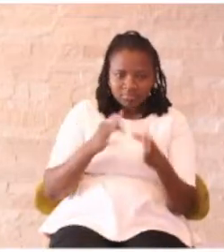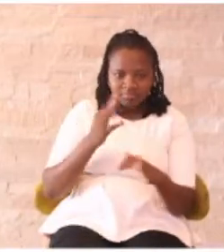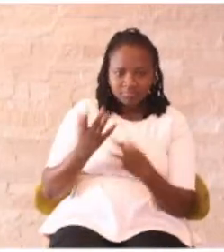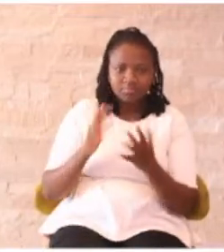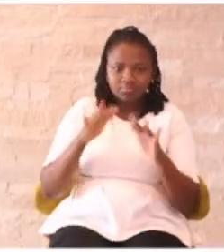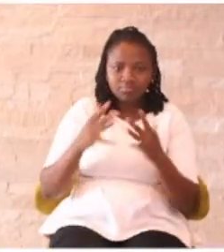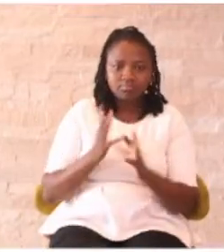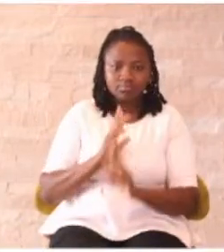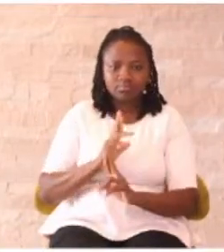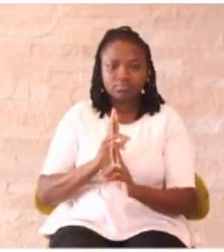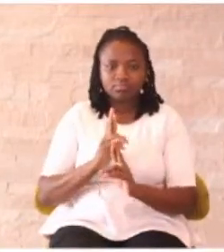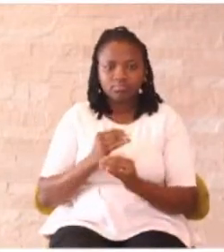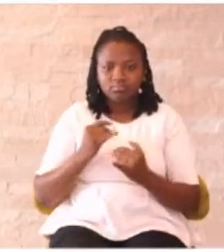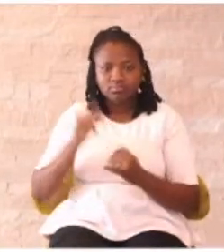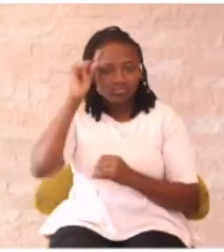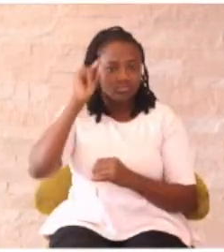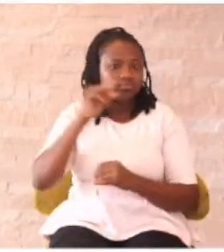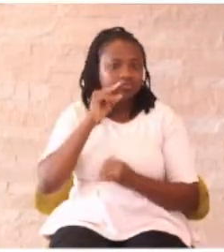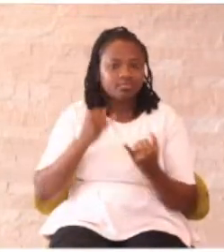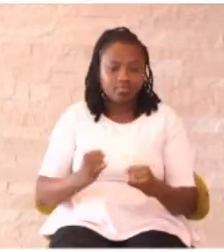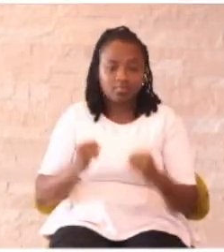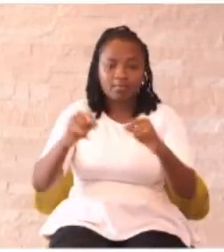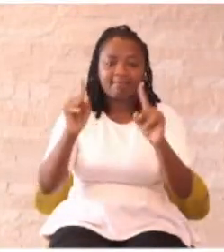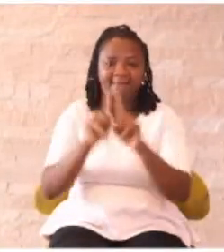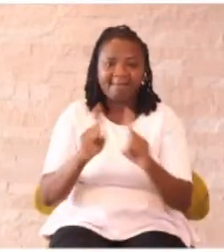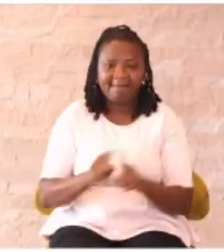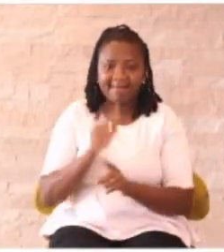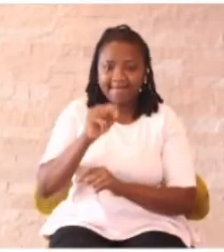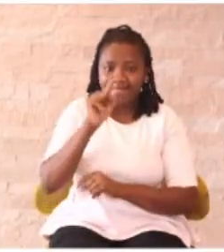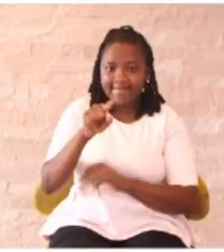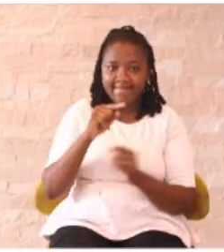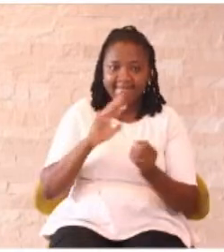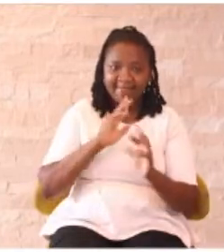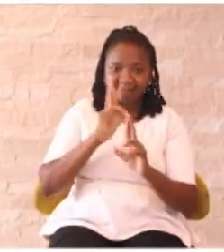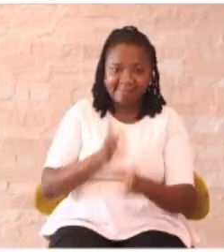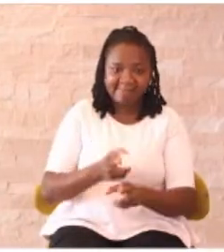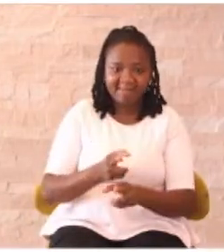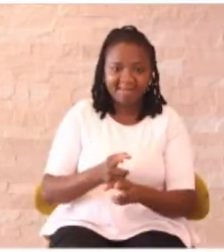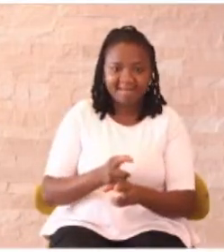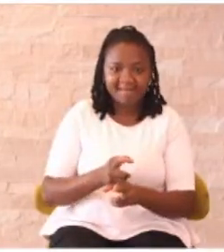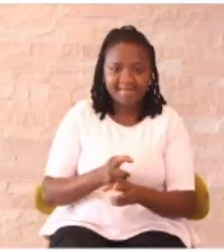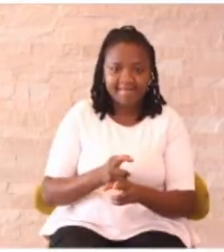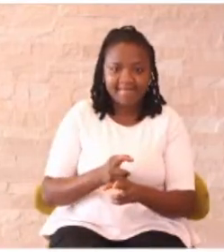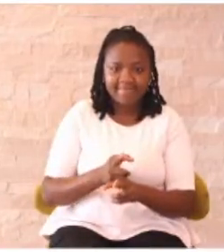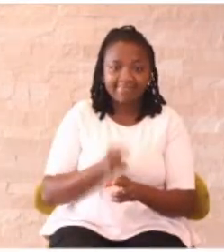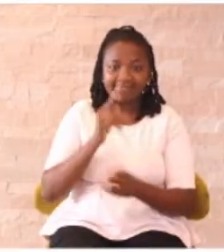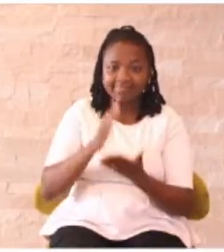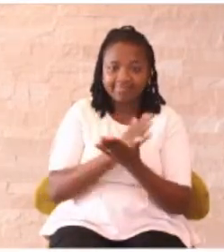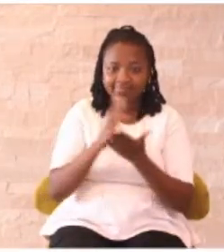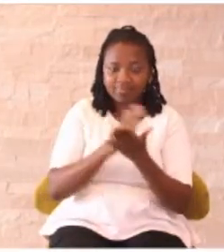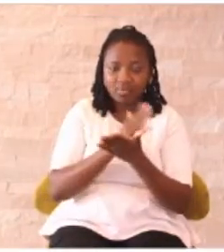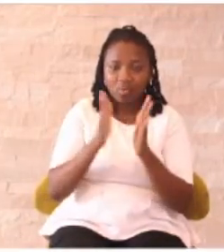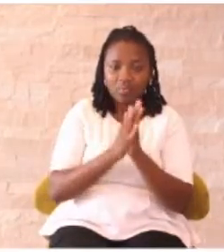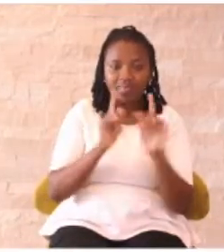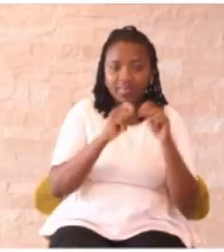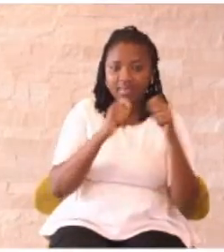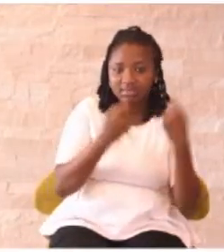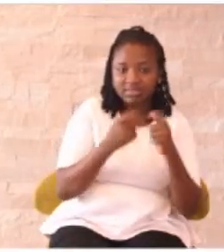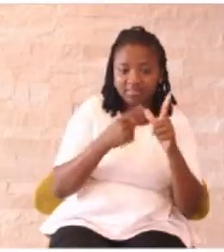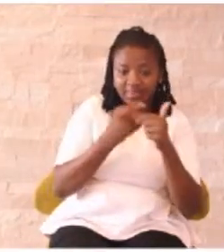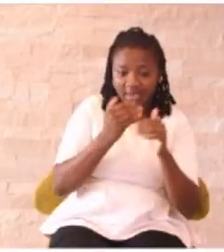implementation, like I told you. And this report, first of all, it was shared with the Secretariat, and this report